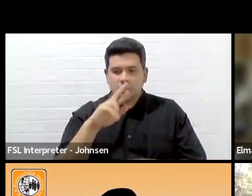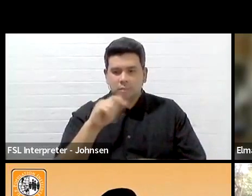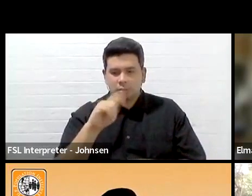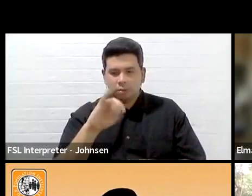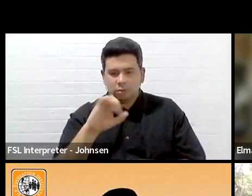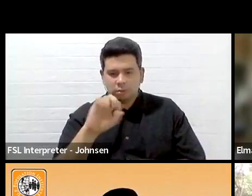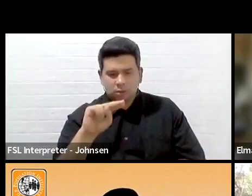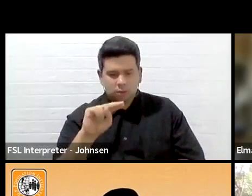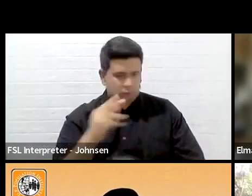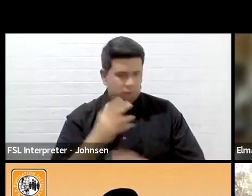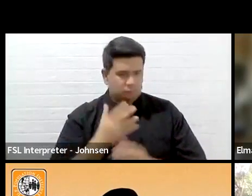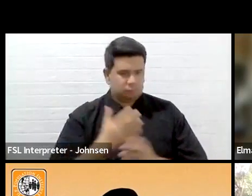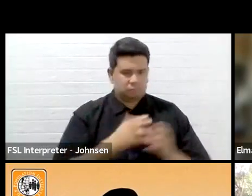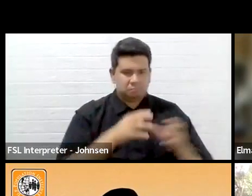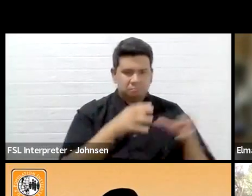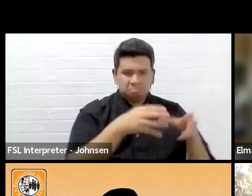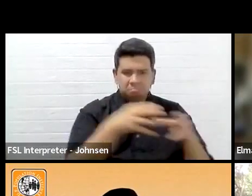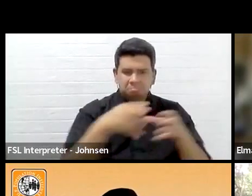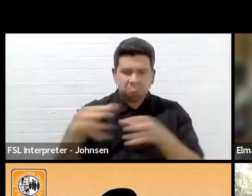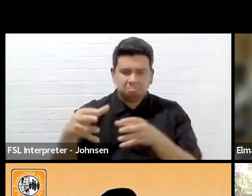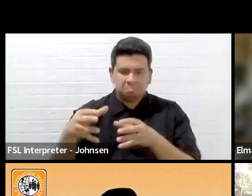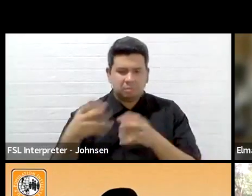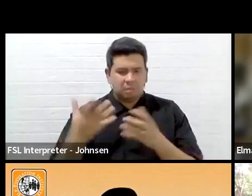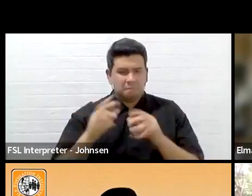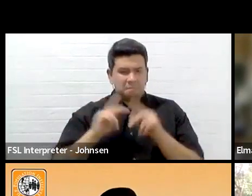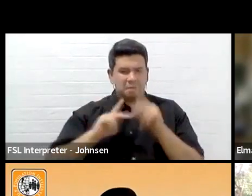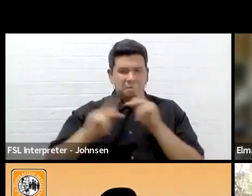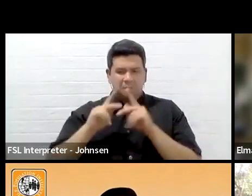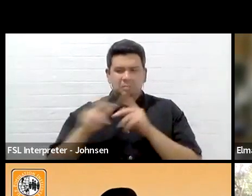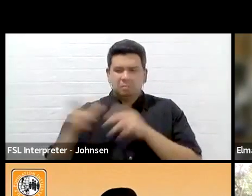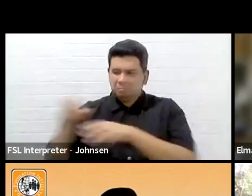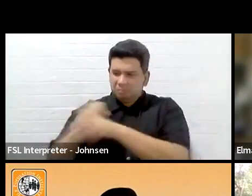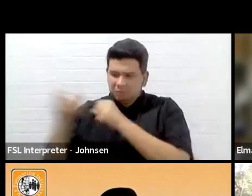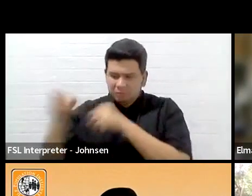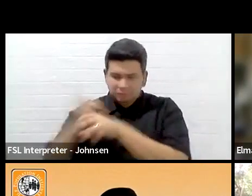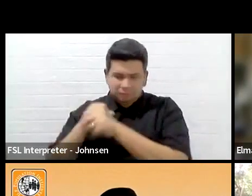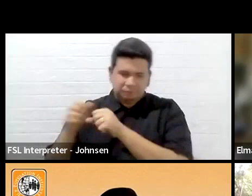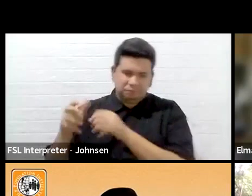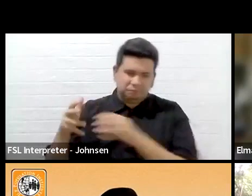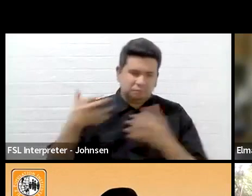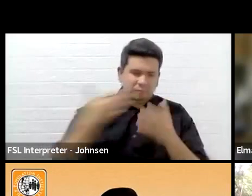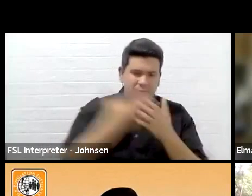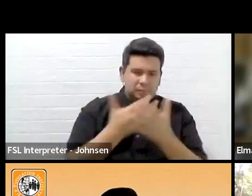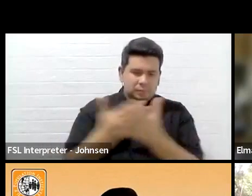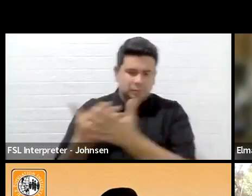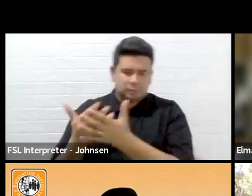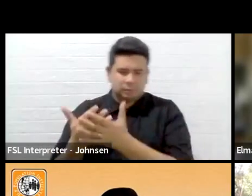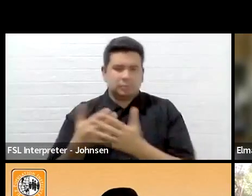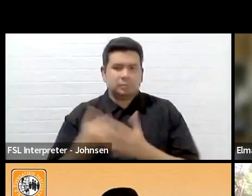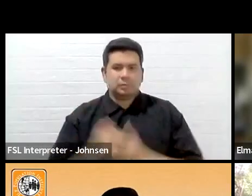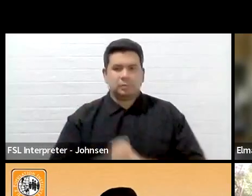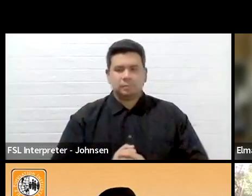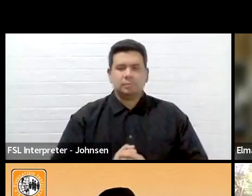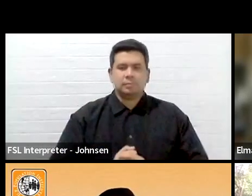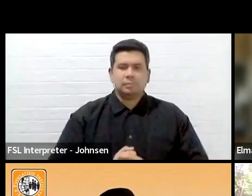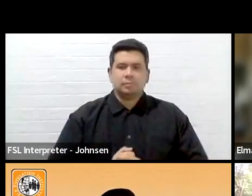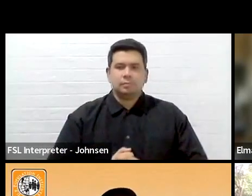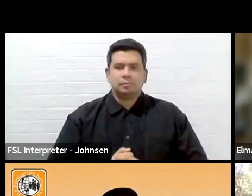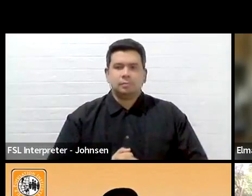harsher. But just like now, economic dislocation was pretty much present.